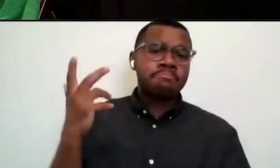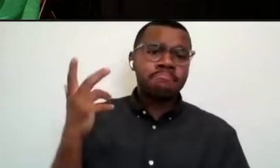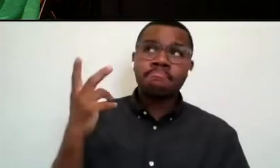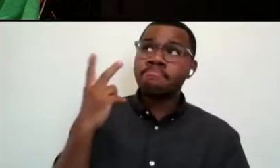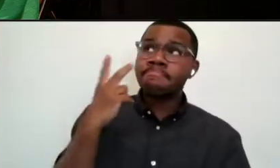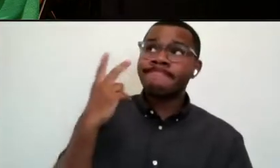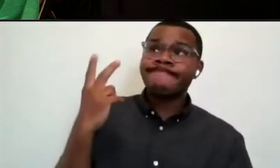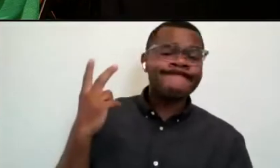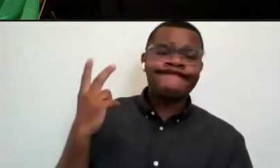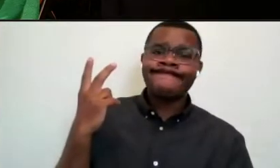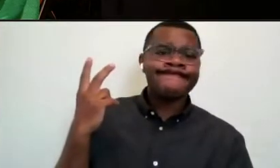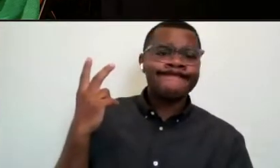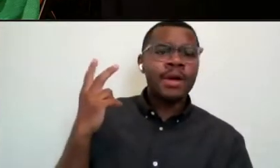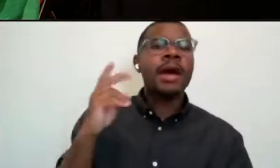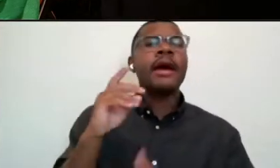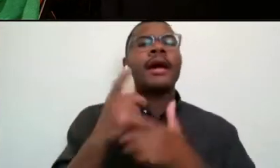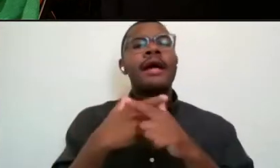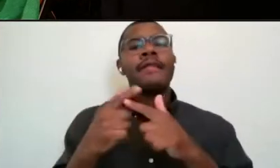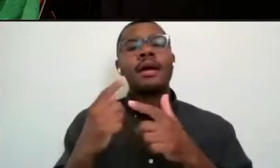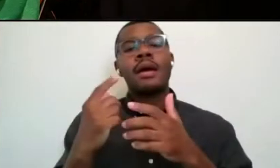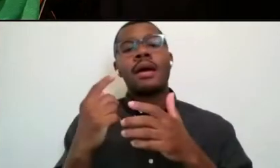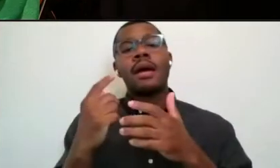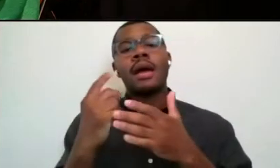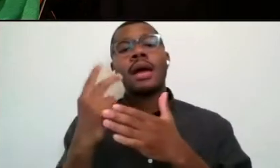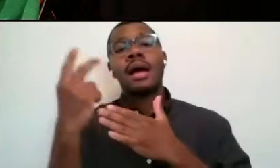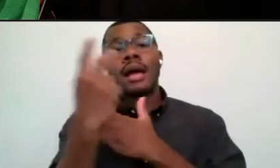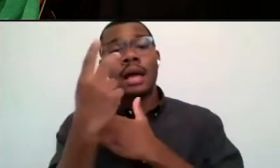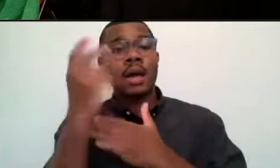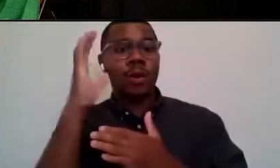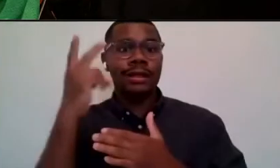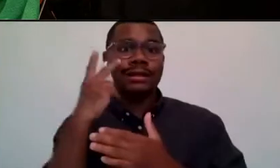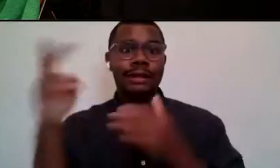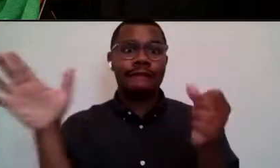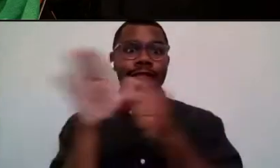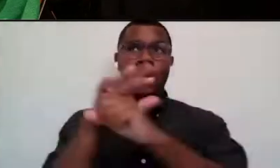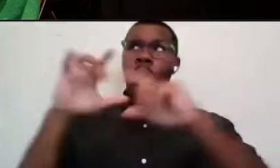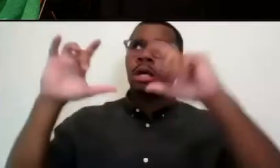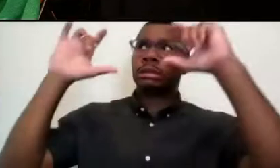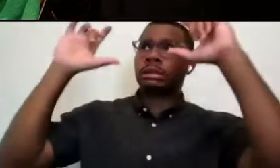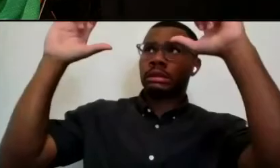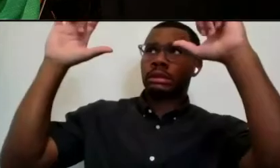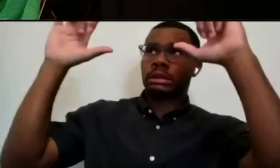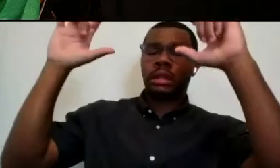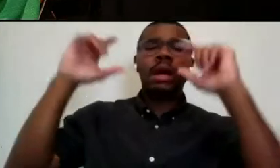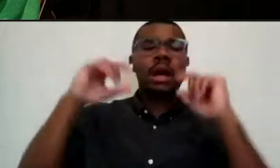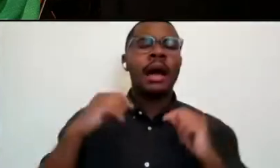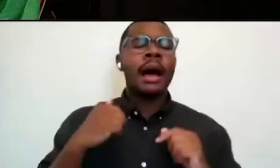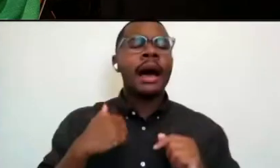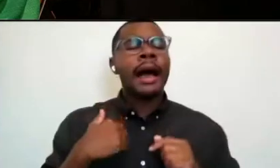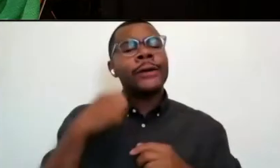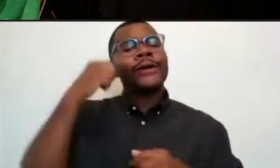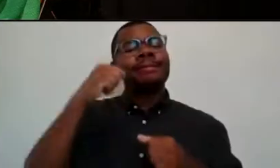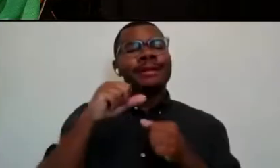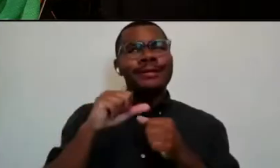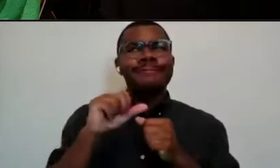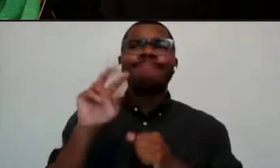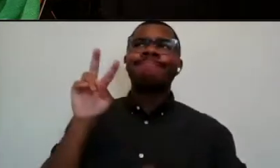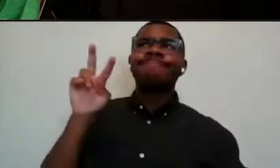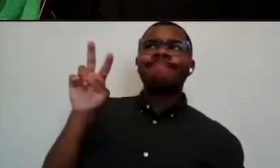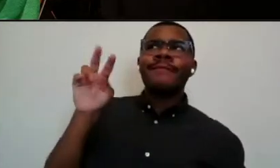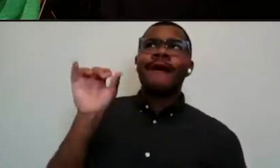it fully in a few weeks, that I'll be able to remember that I promised myself I would be accountable to myself and this